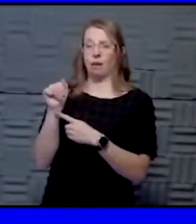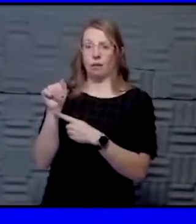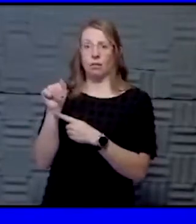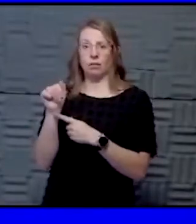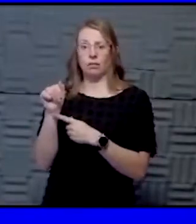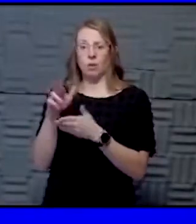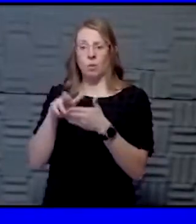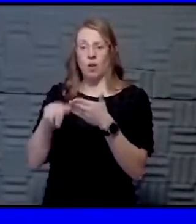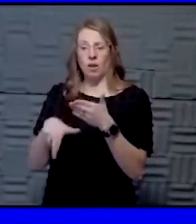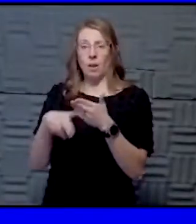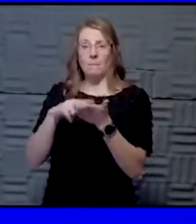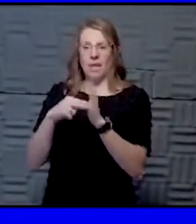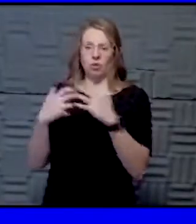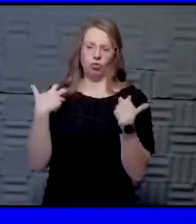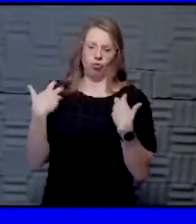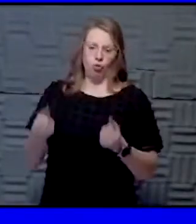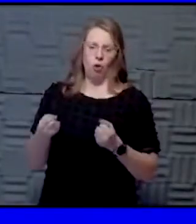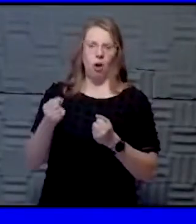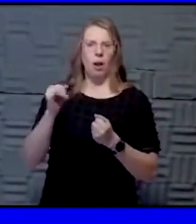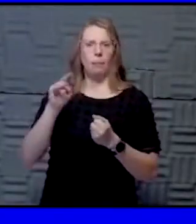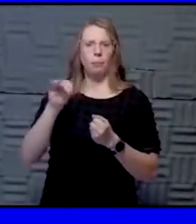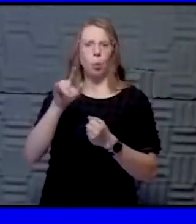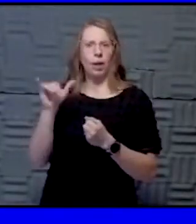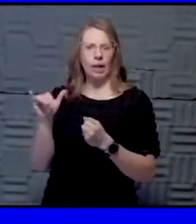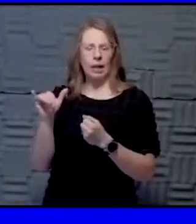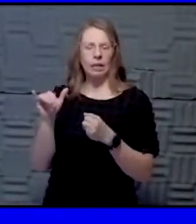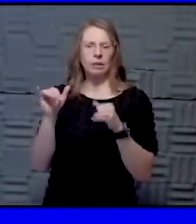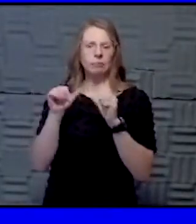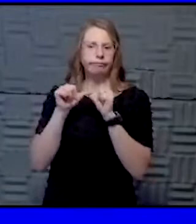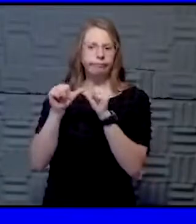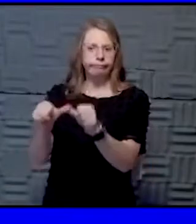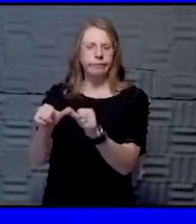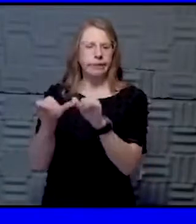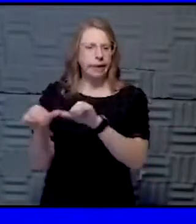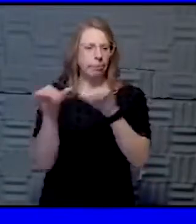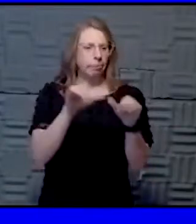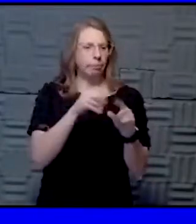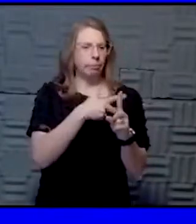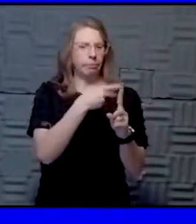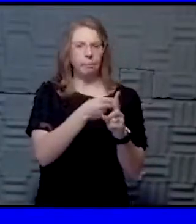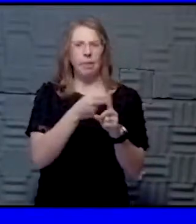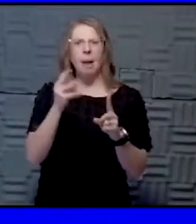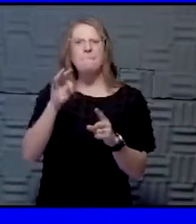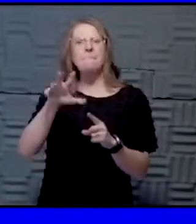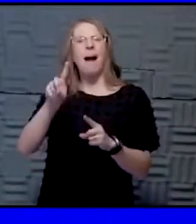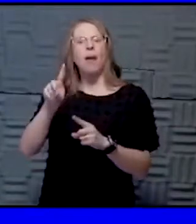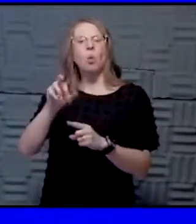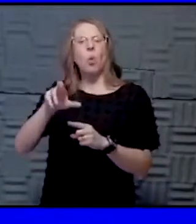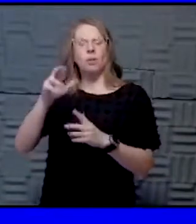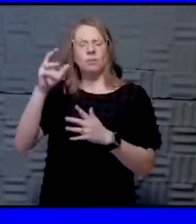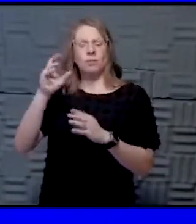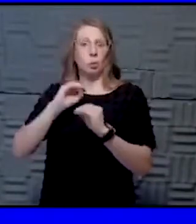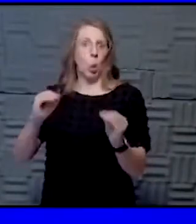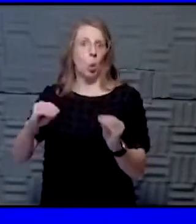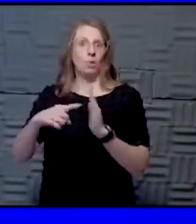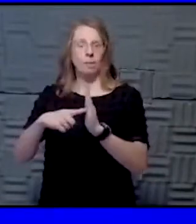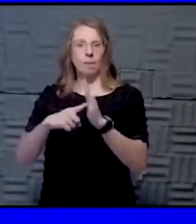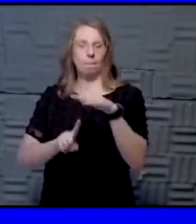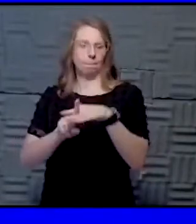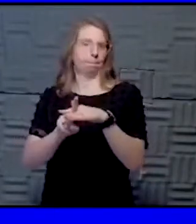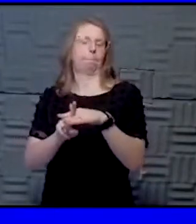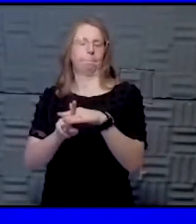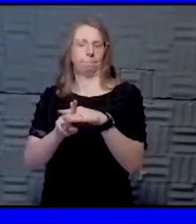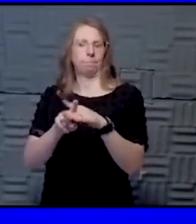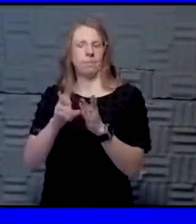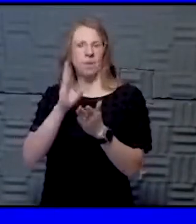as robust immunity or for a long period of time with natural infection, especially mild disease or no symptoms at all.